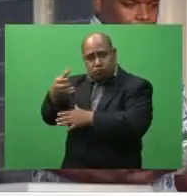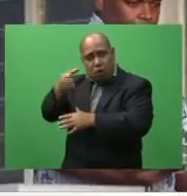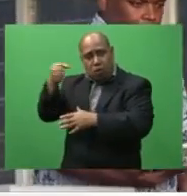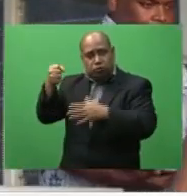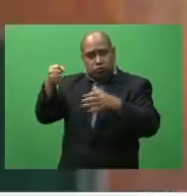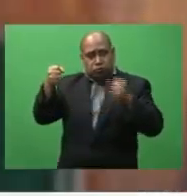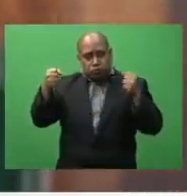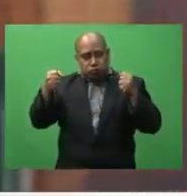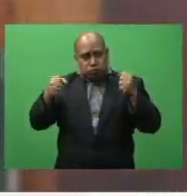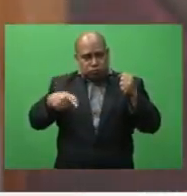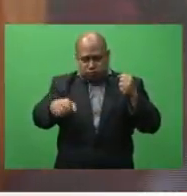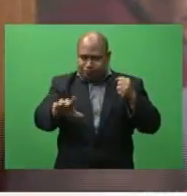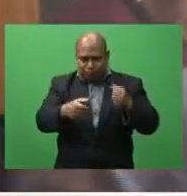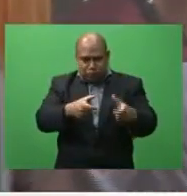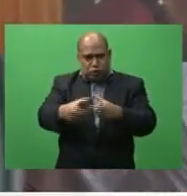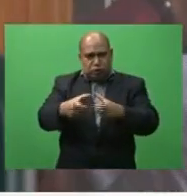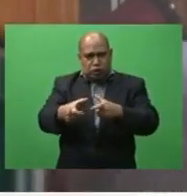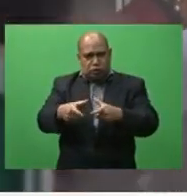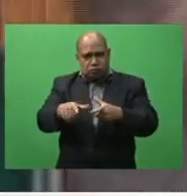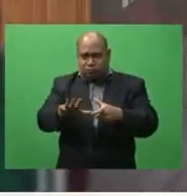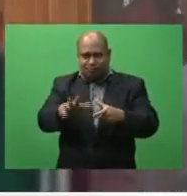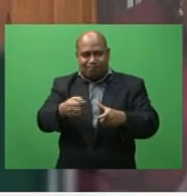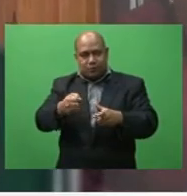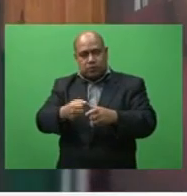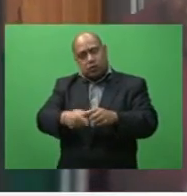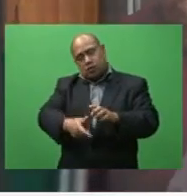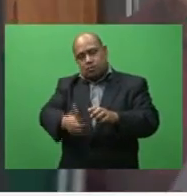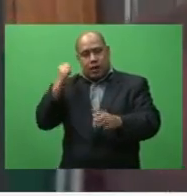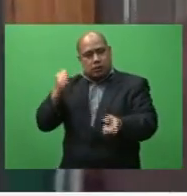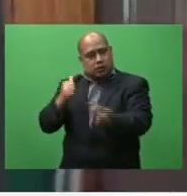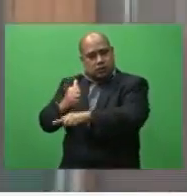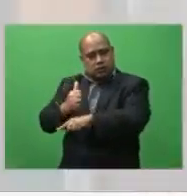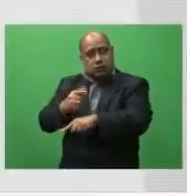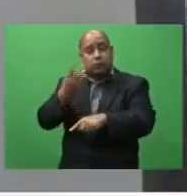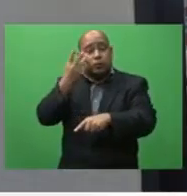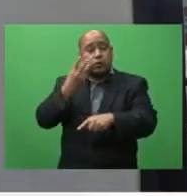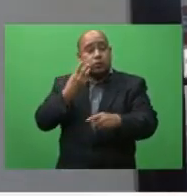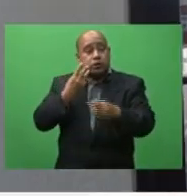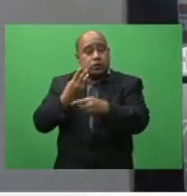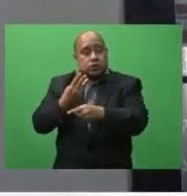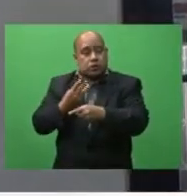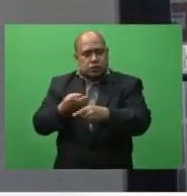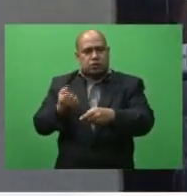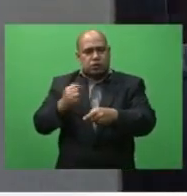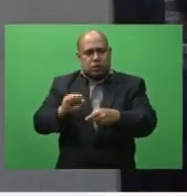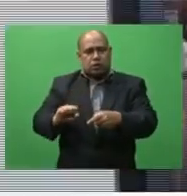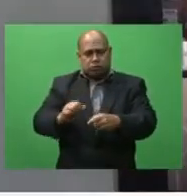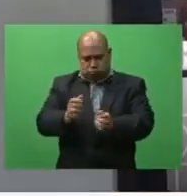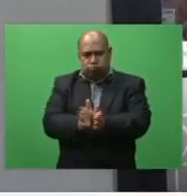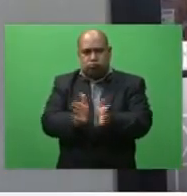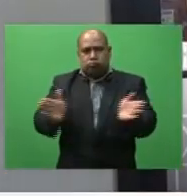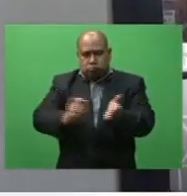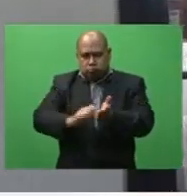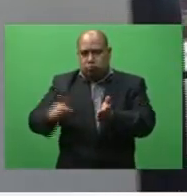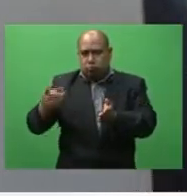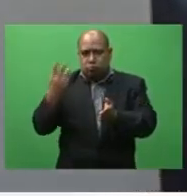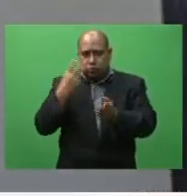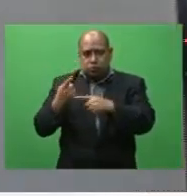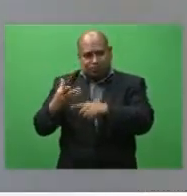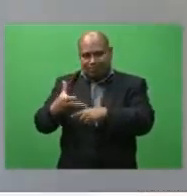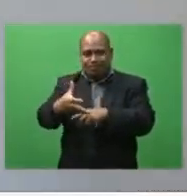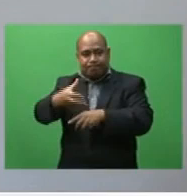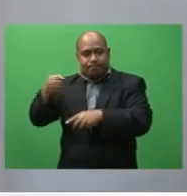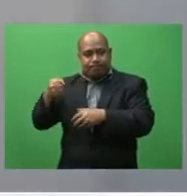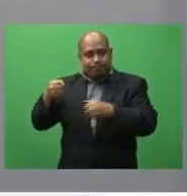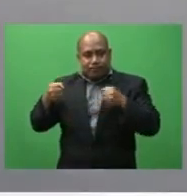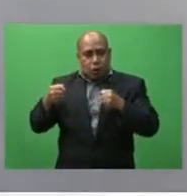assets. In return, he was told by Andiliti Ngonimbaravi that she was still General Secretary of the suspended party and that Singh had no powers